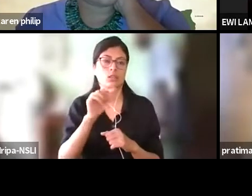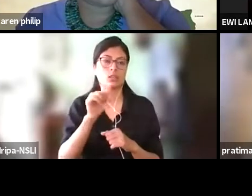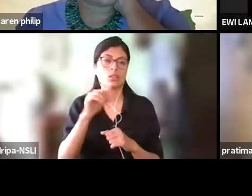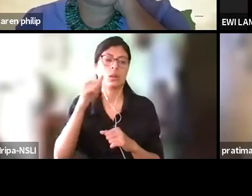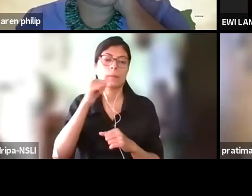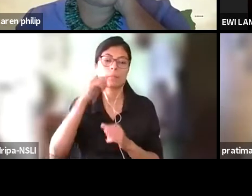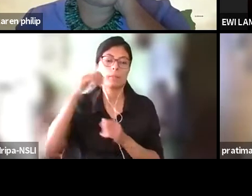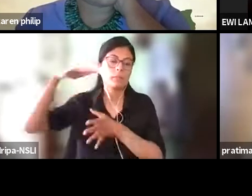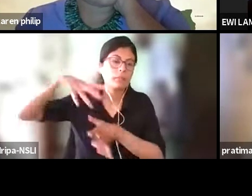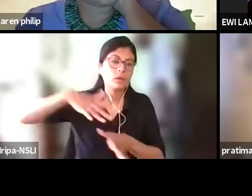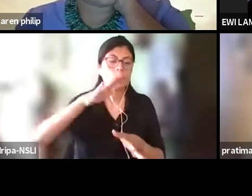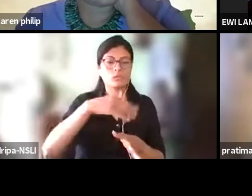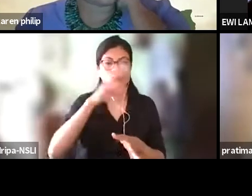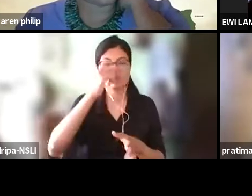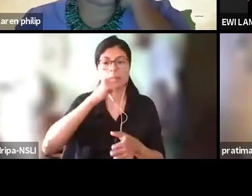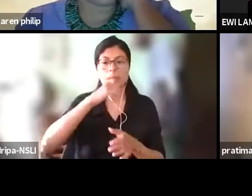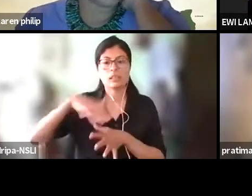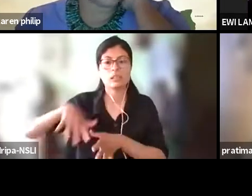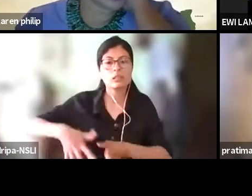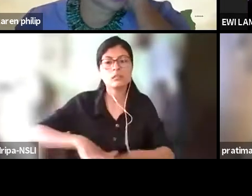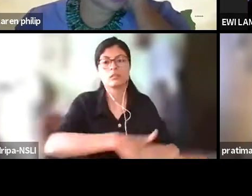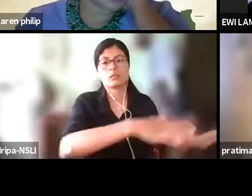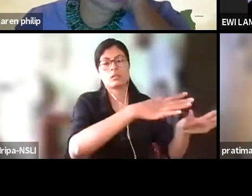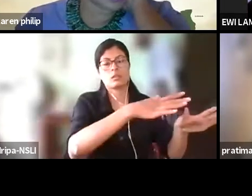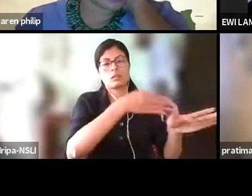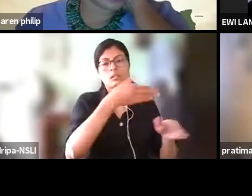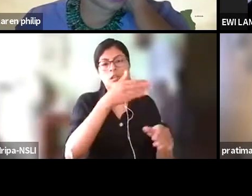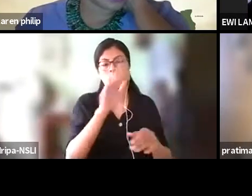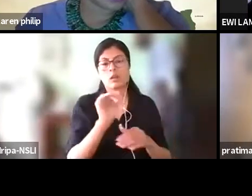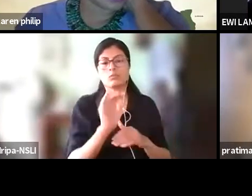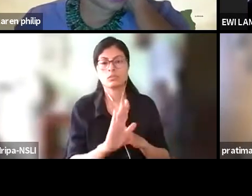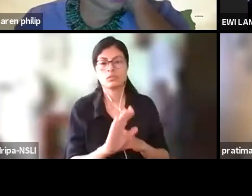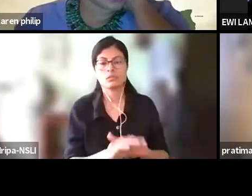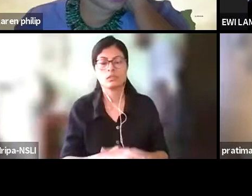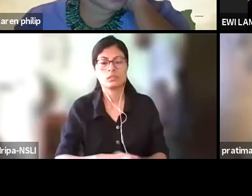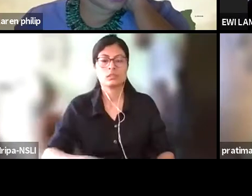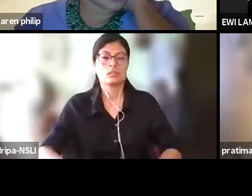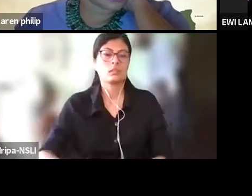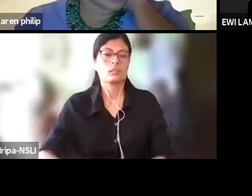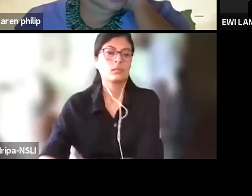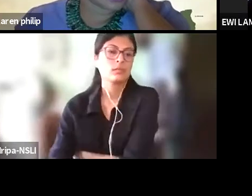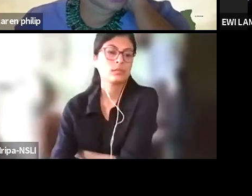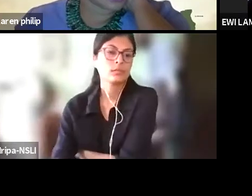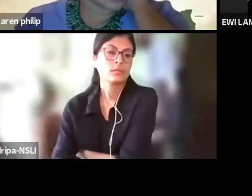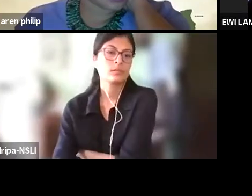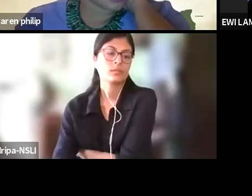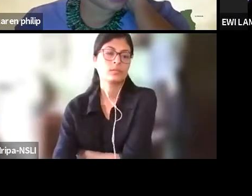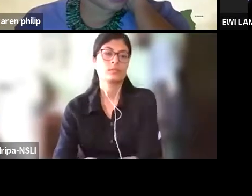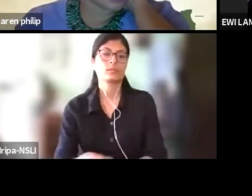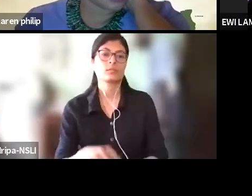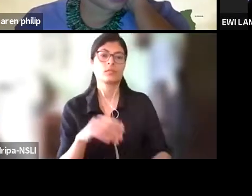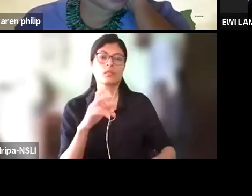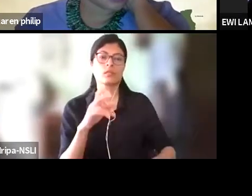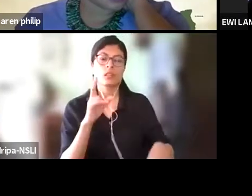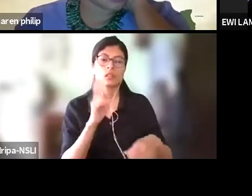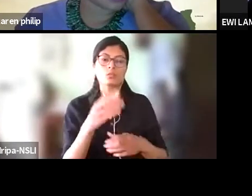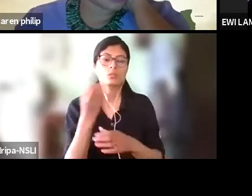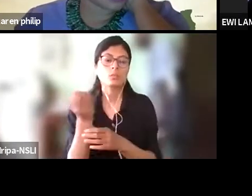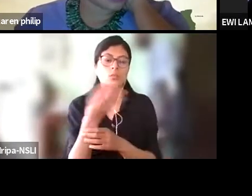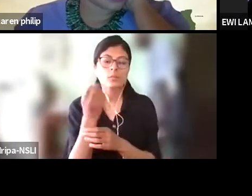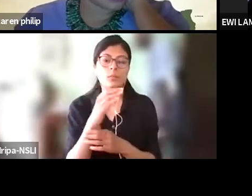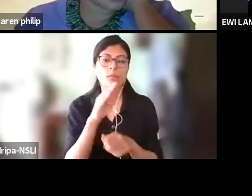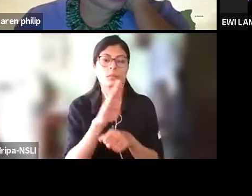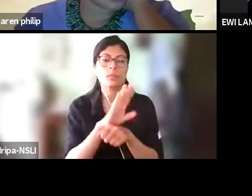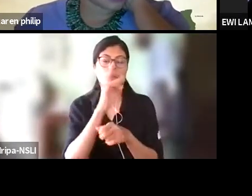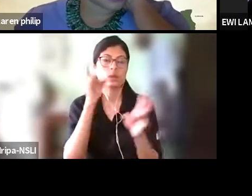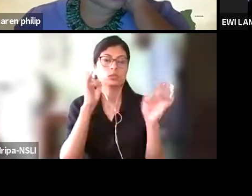then they do not have any way to contact with the city area. And they, when